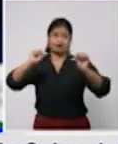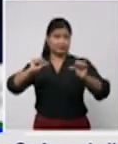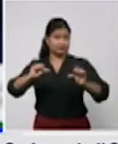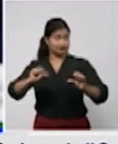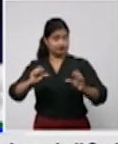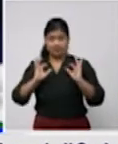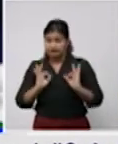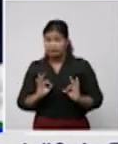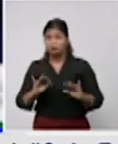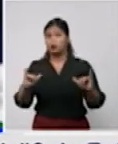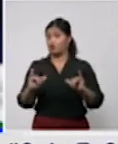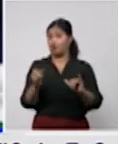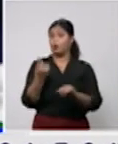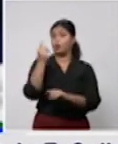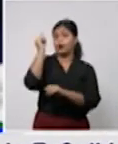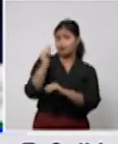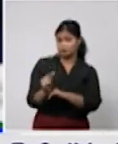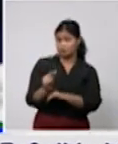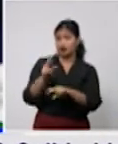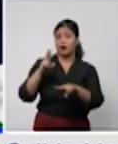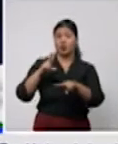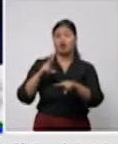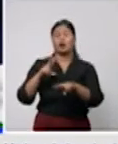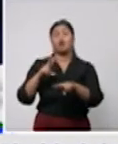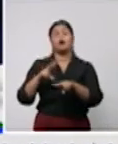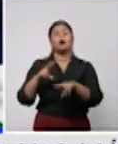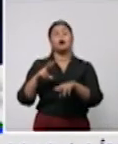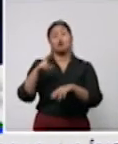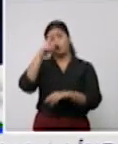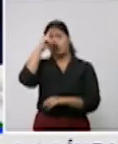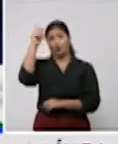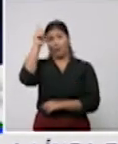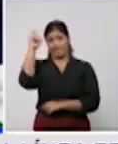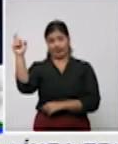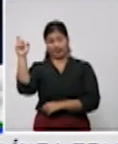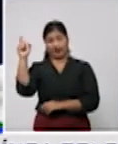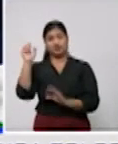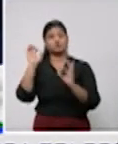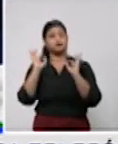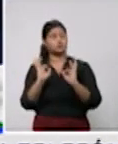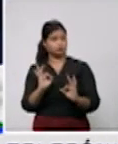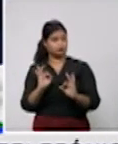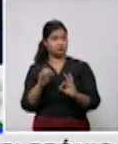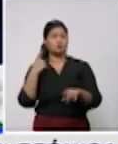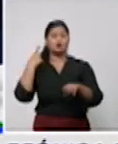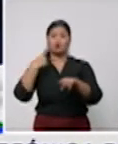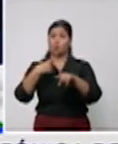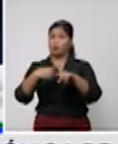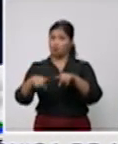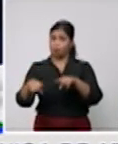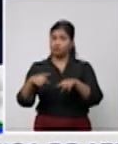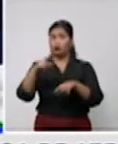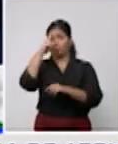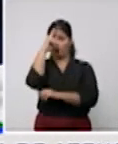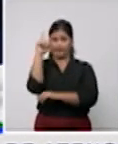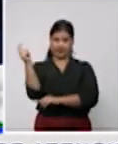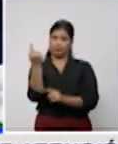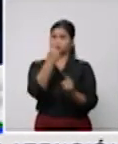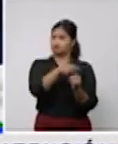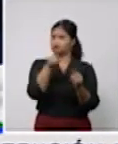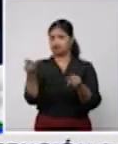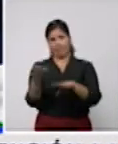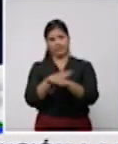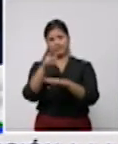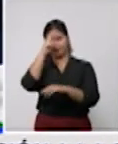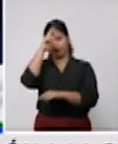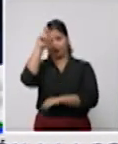Allende Hospital. Meanwhile, there continue to be 4 serious patients. As you can